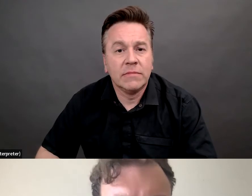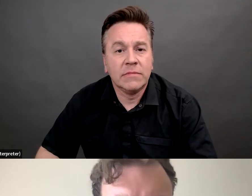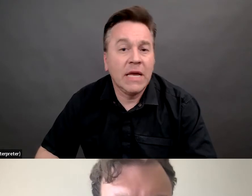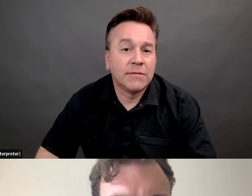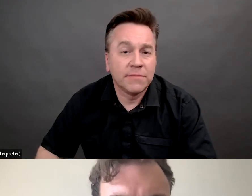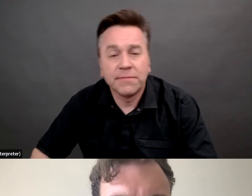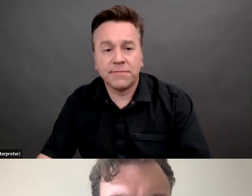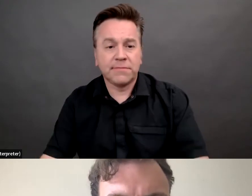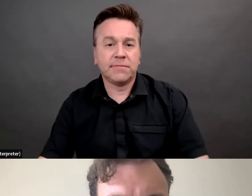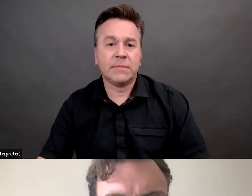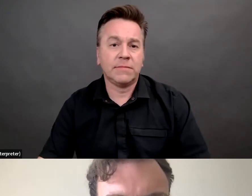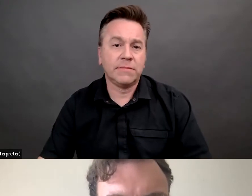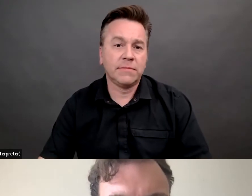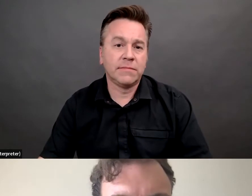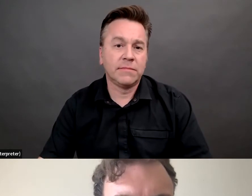yeah.